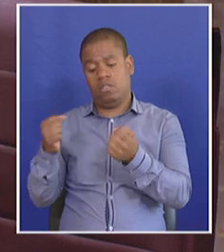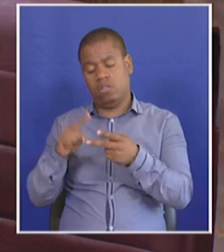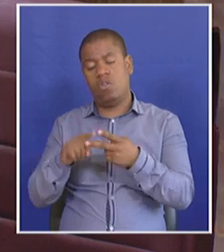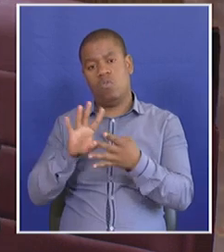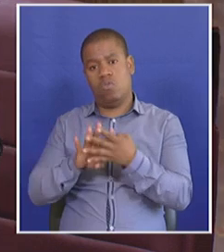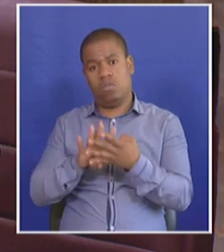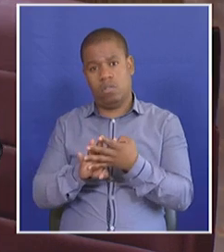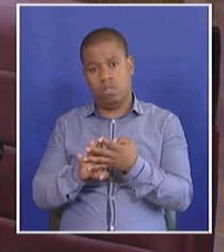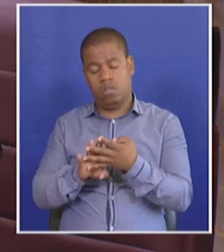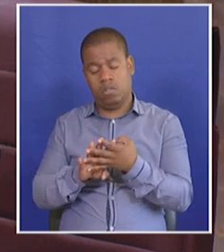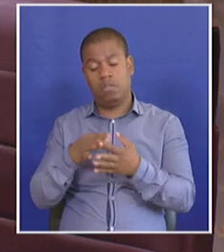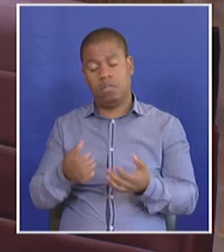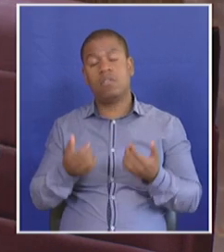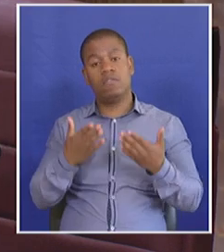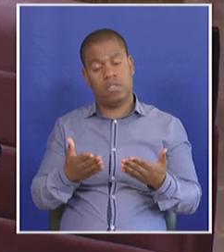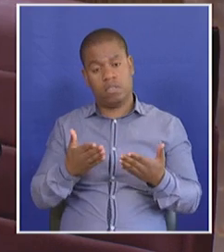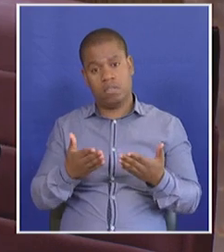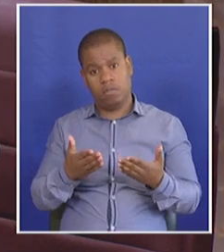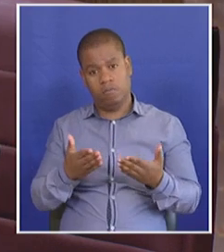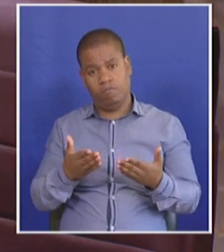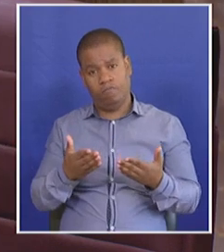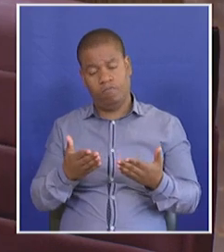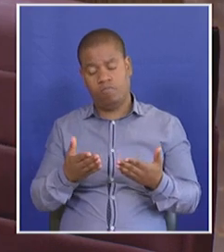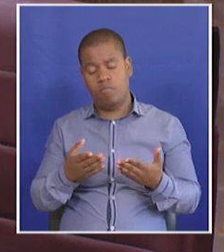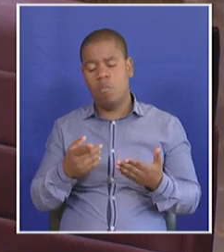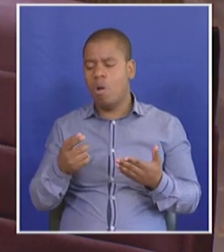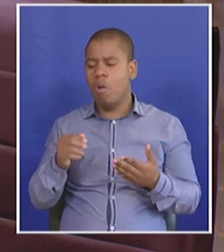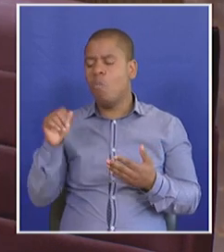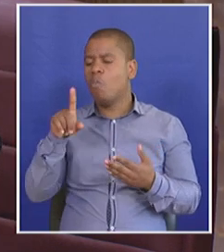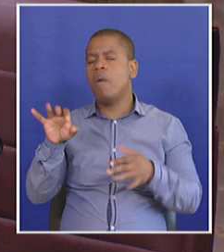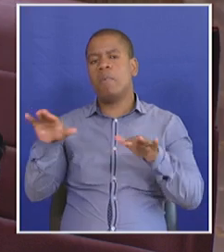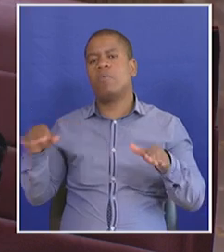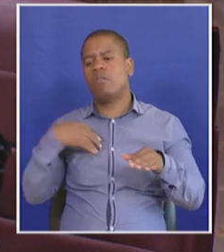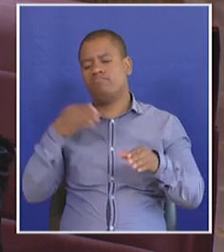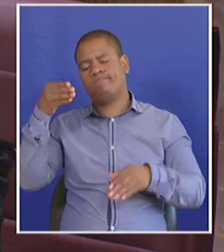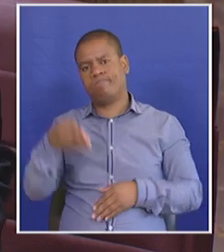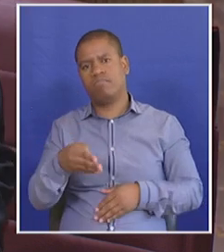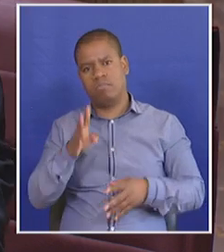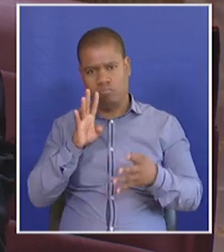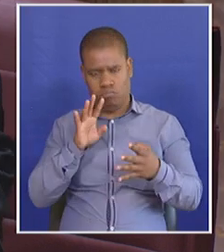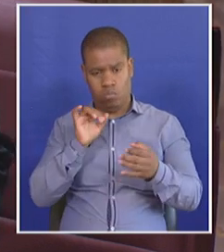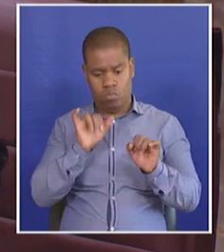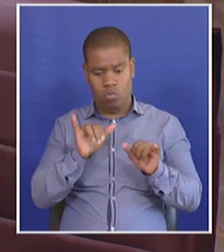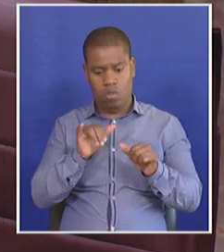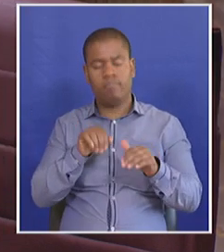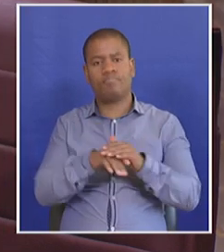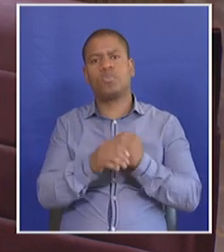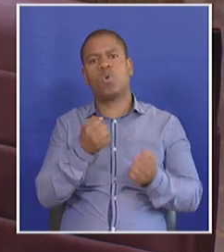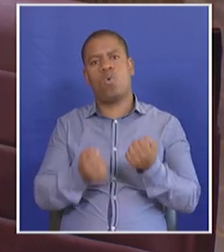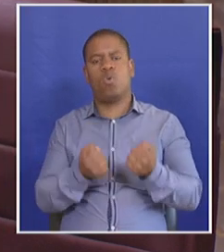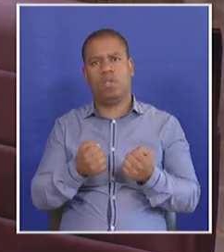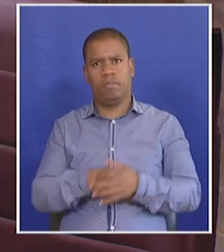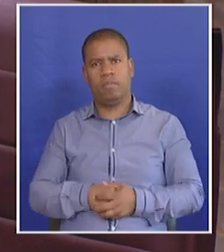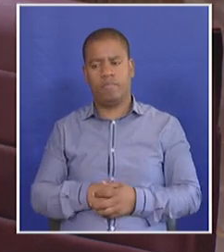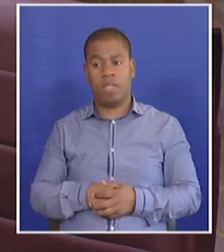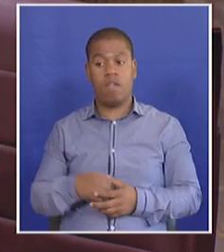people in custody in correctional facilities. If you want to know how many